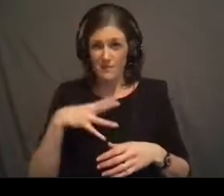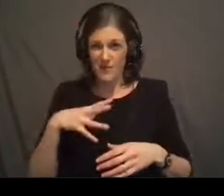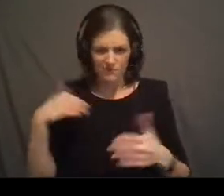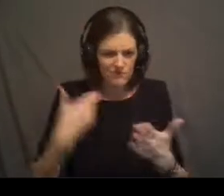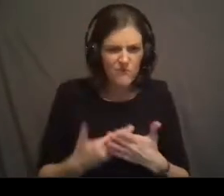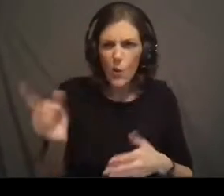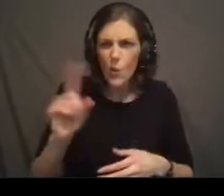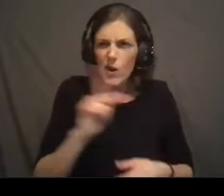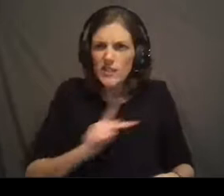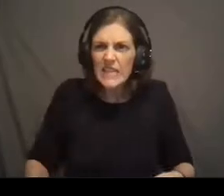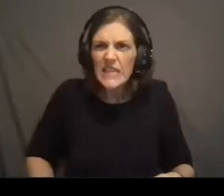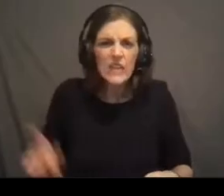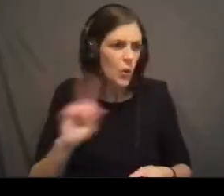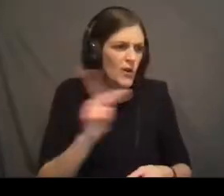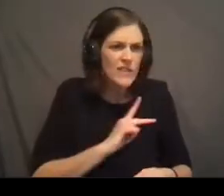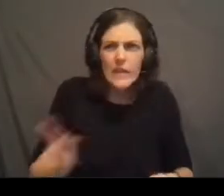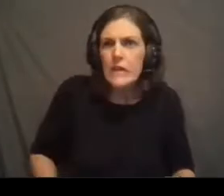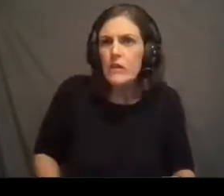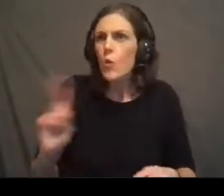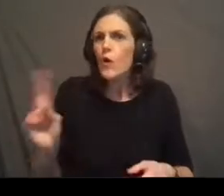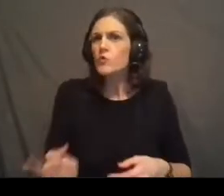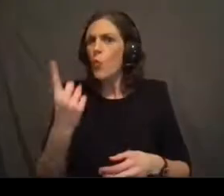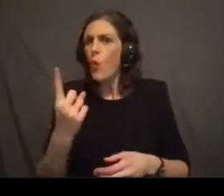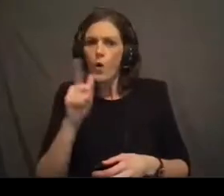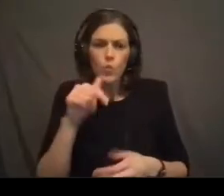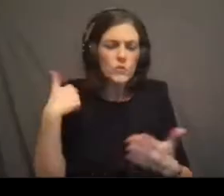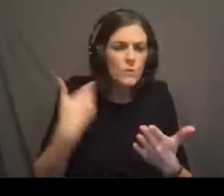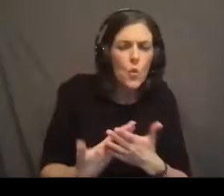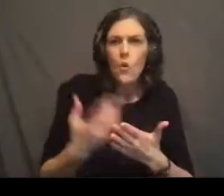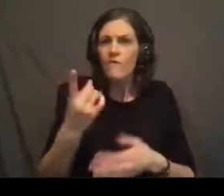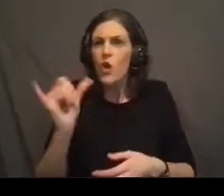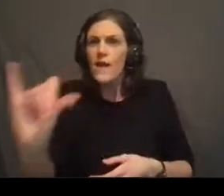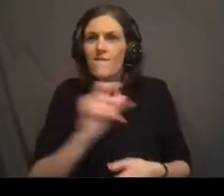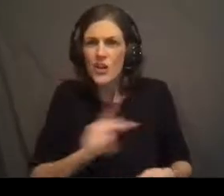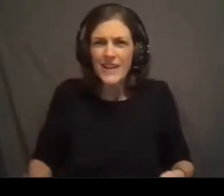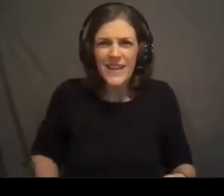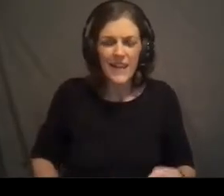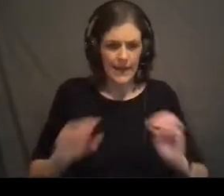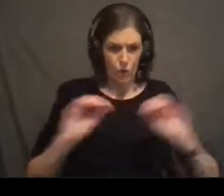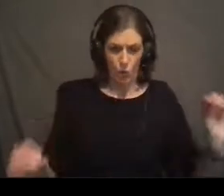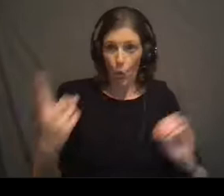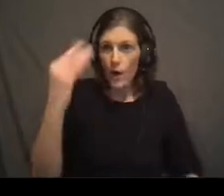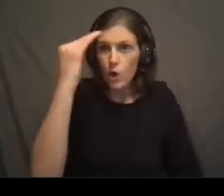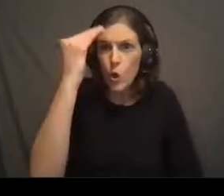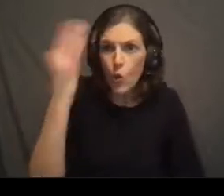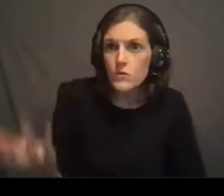questions, where is the king of the Jews? Where is the one that's to be born that's going to be the forever king? And they're astonished that nobody knows.